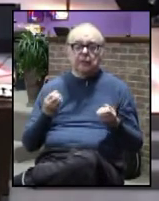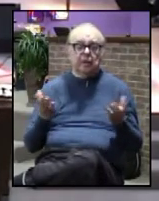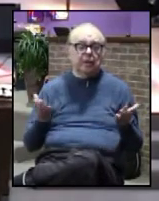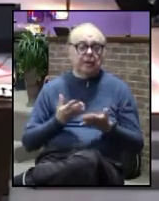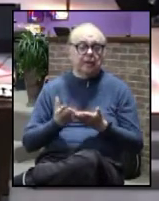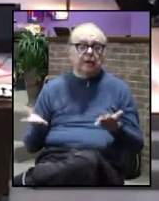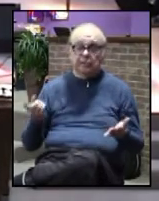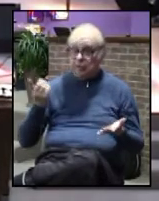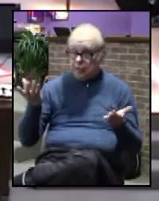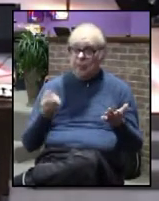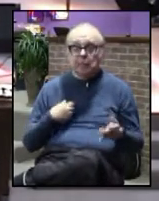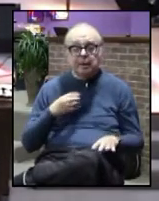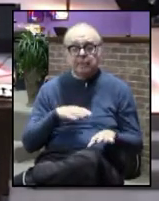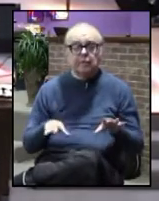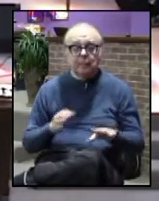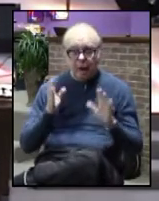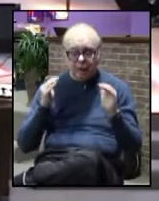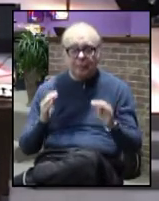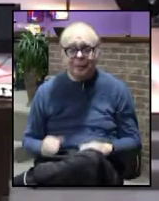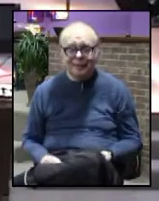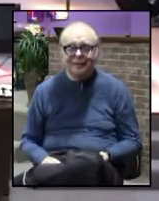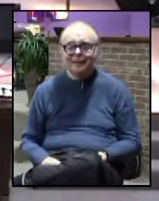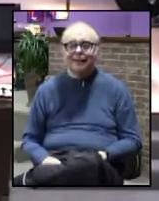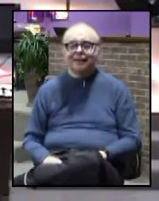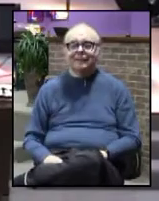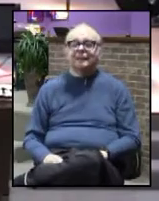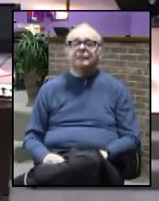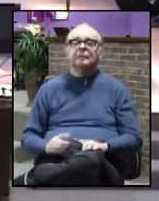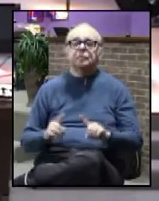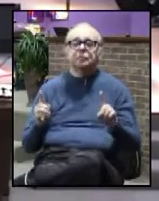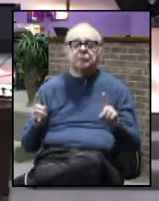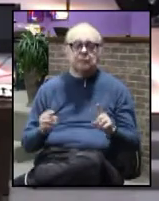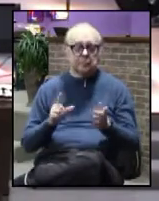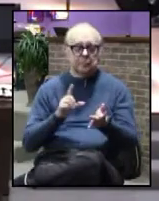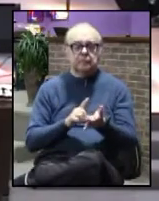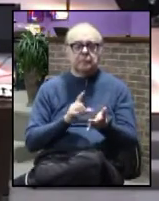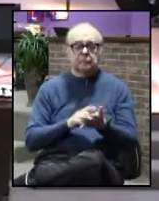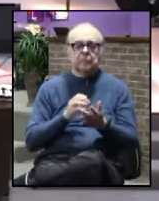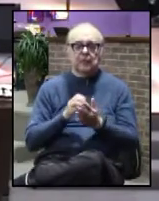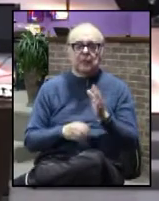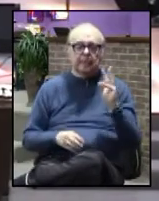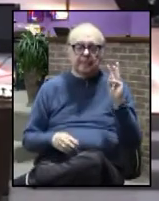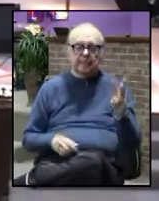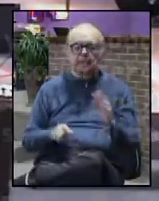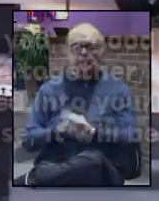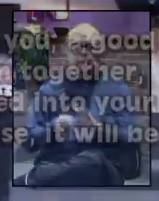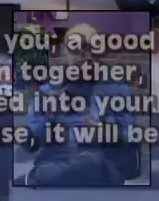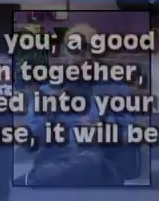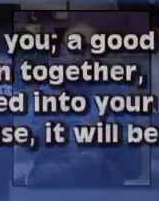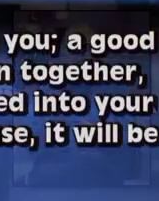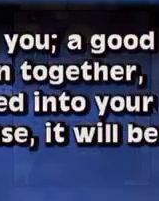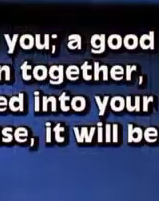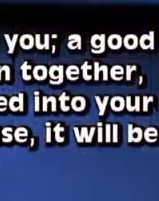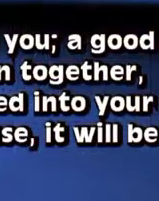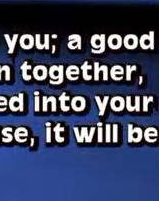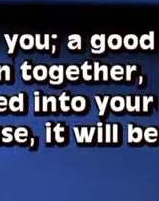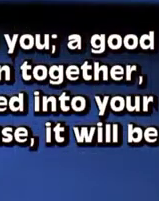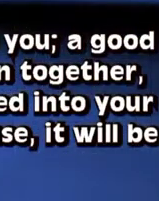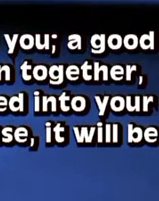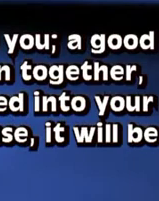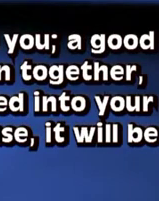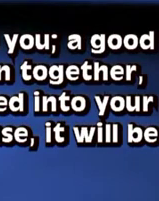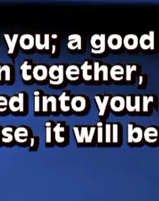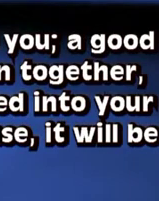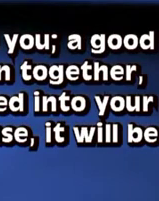do. I hope. But in Luke chapter 6 and verse number 38, He says this, He says, give and it will be given